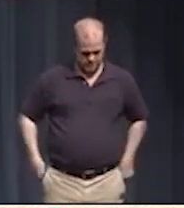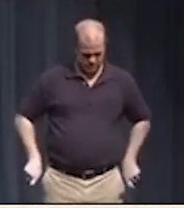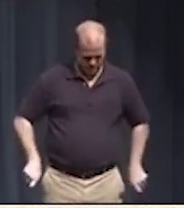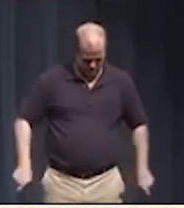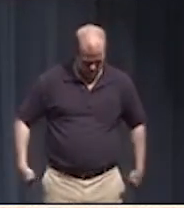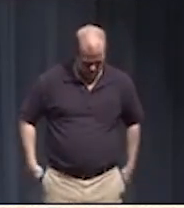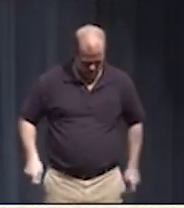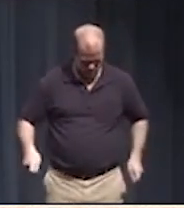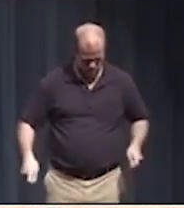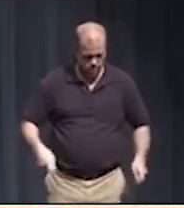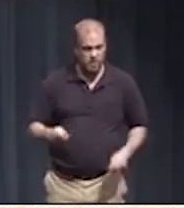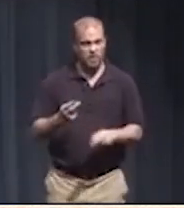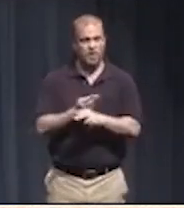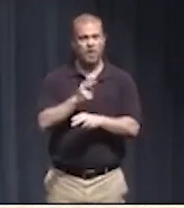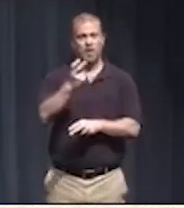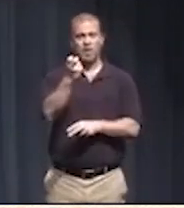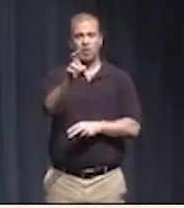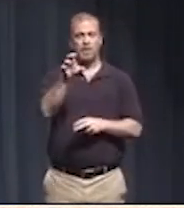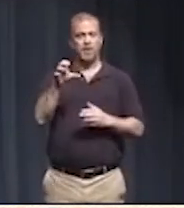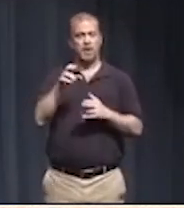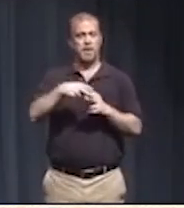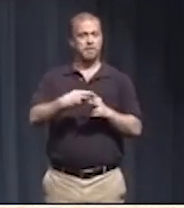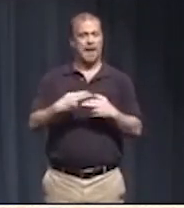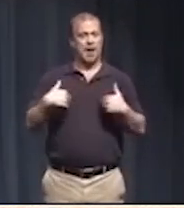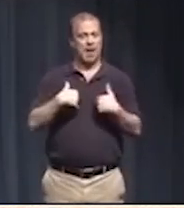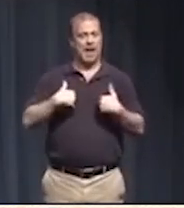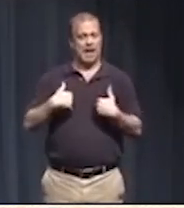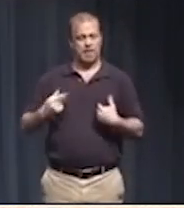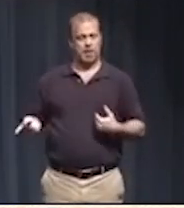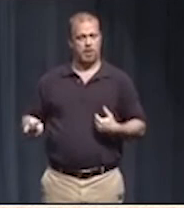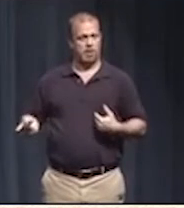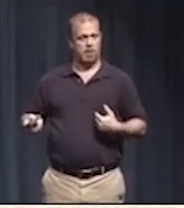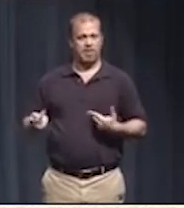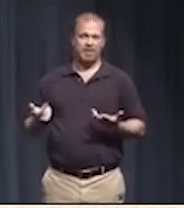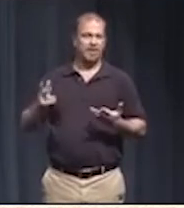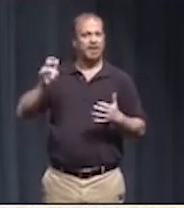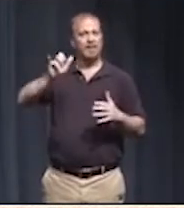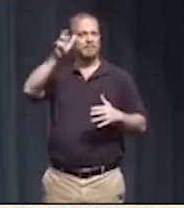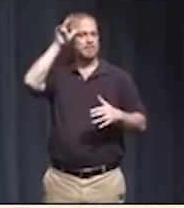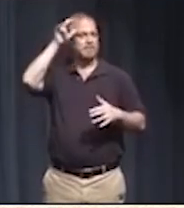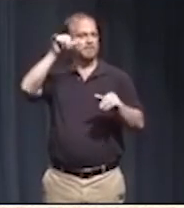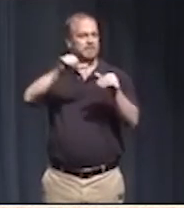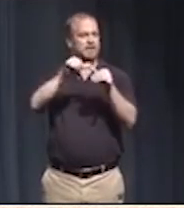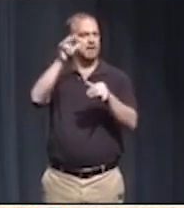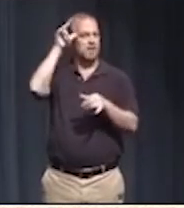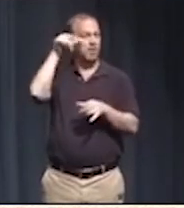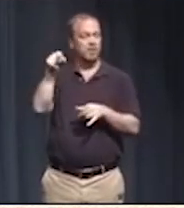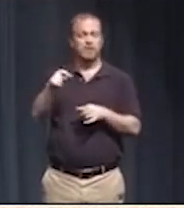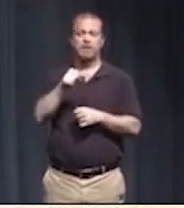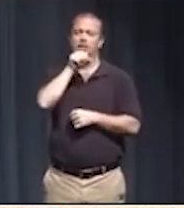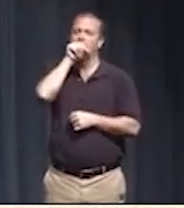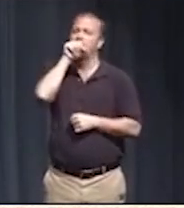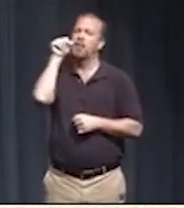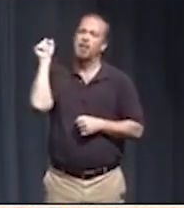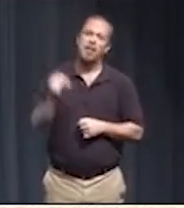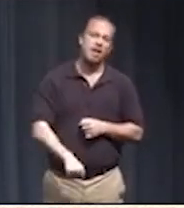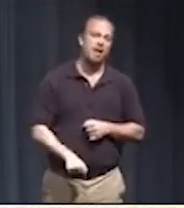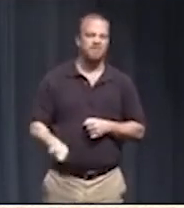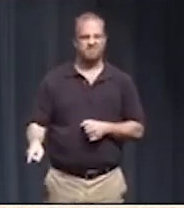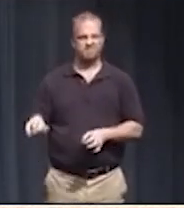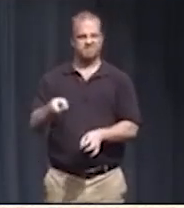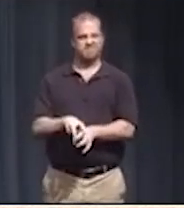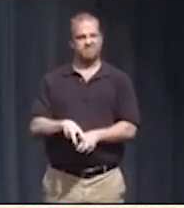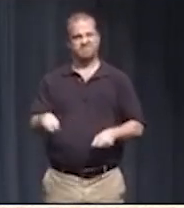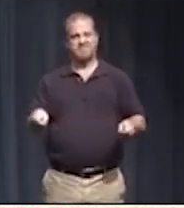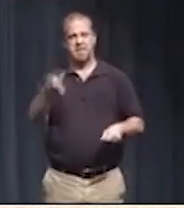controlling a 2,000-pound or 1,200-pound animal, whatever size, how much a horse weighs. And he's loving it. He is the man in